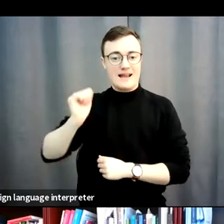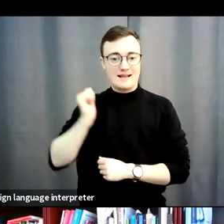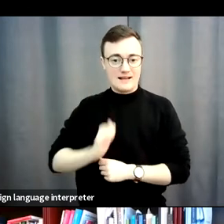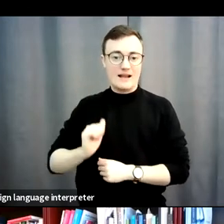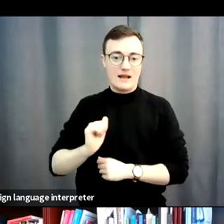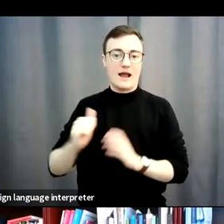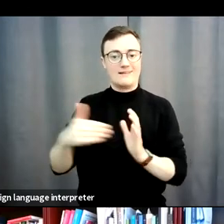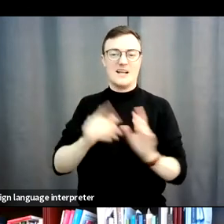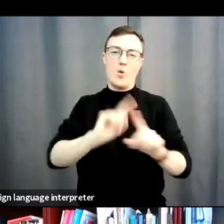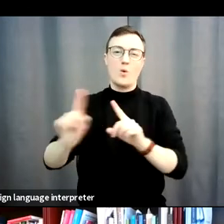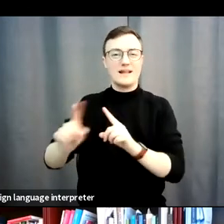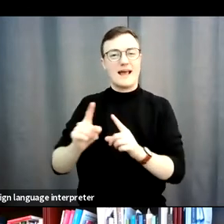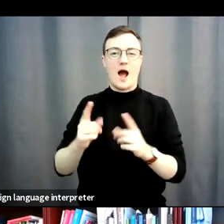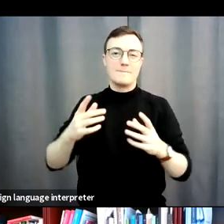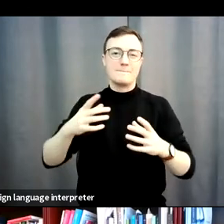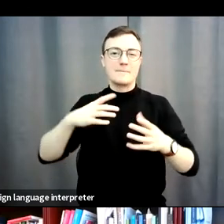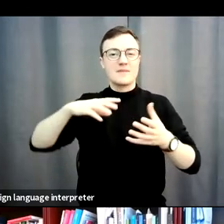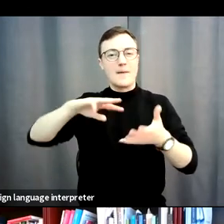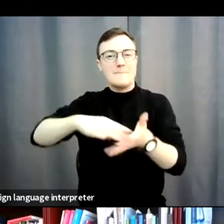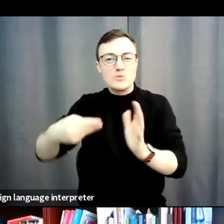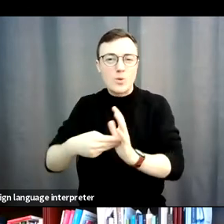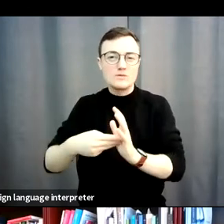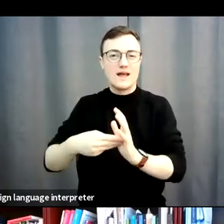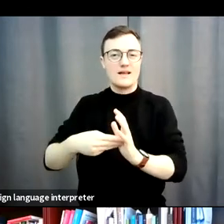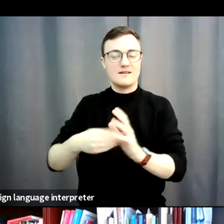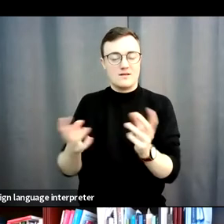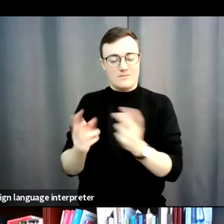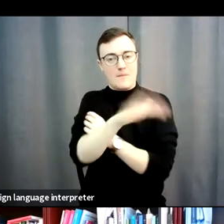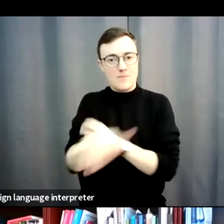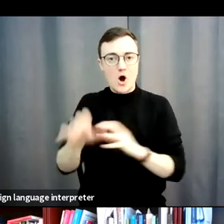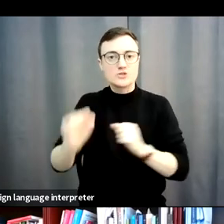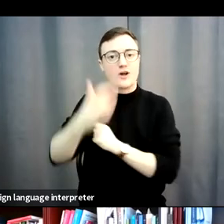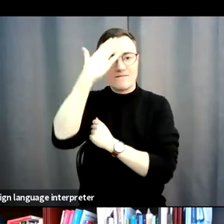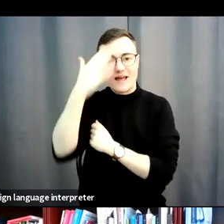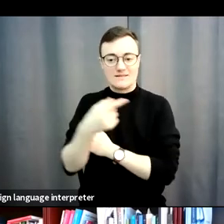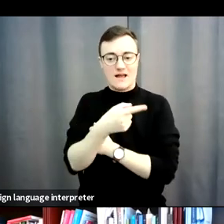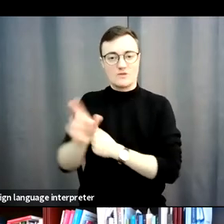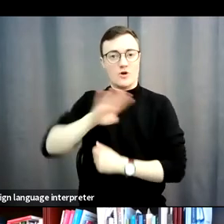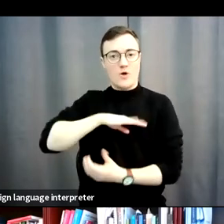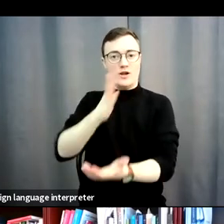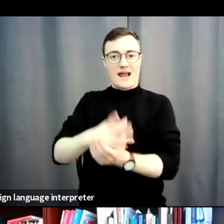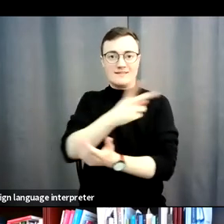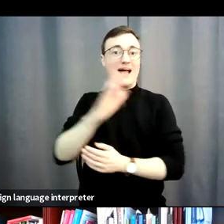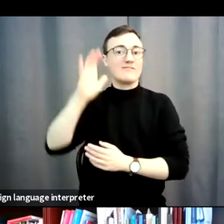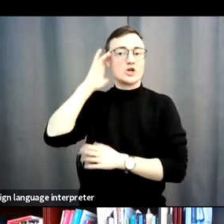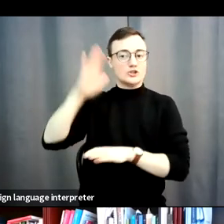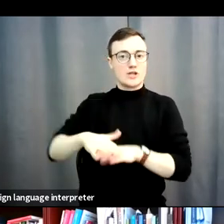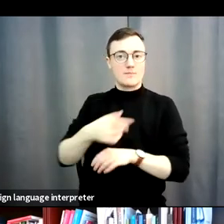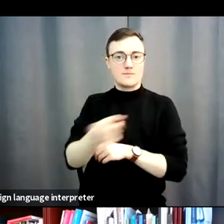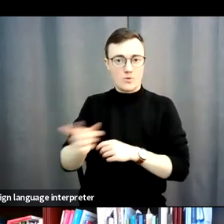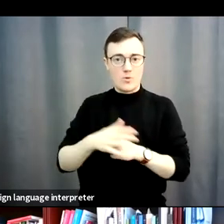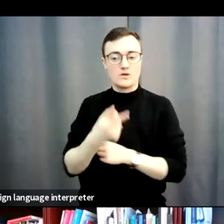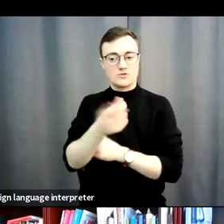strategies and accessible mechanisms so that children know they have the right to be heard. It should be easy to use these mechanisms